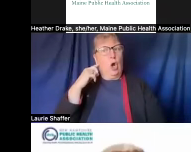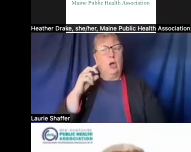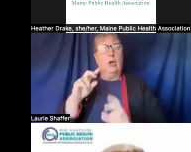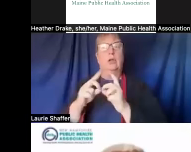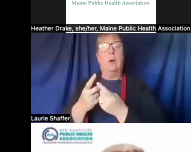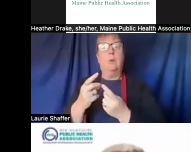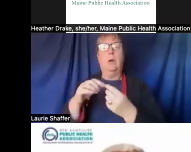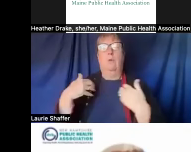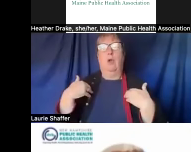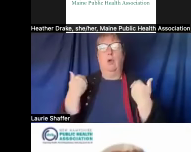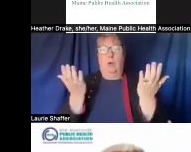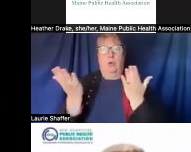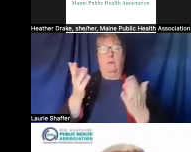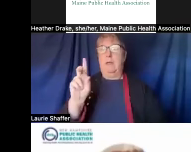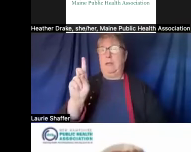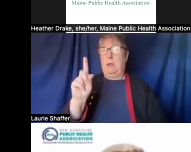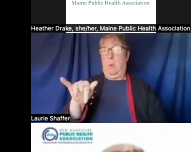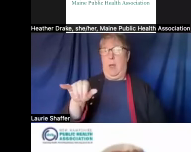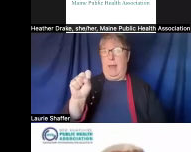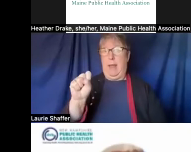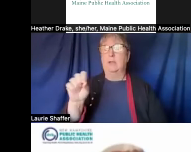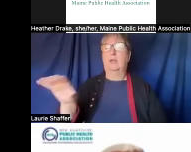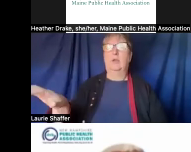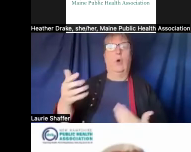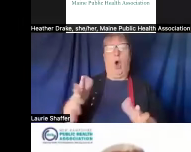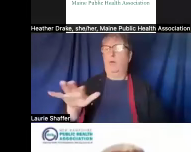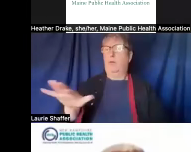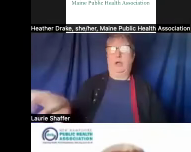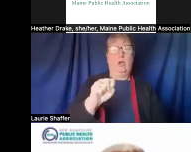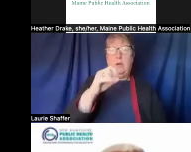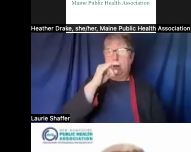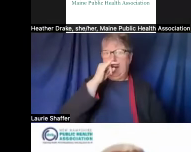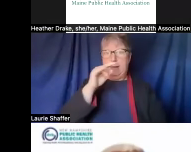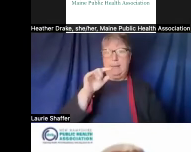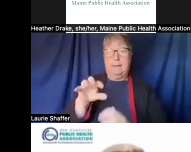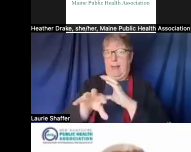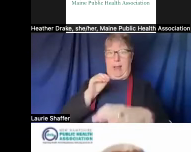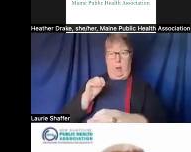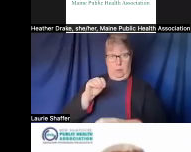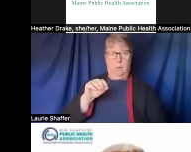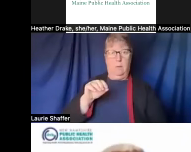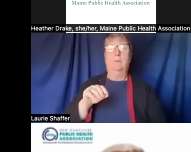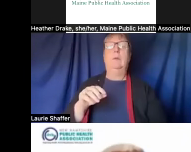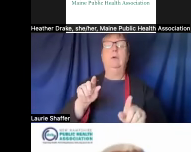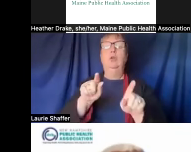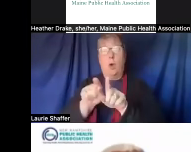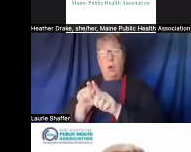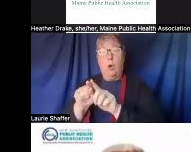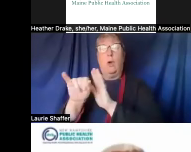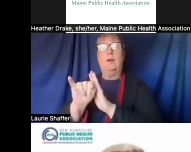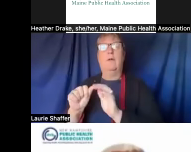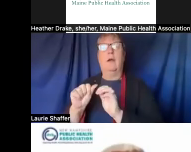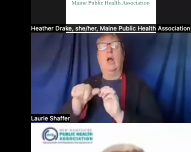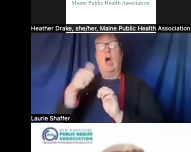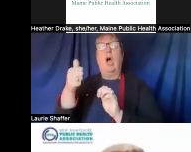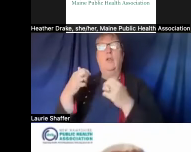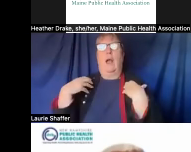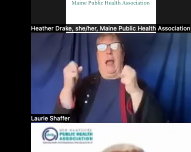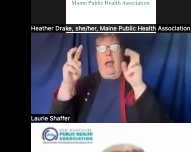of the home. And also with her inspection, she was able to identify some continuing health issues in the home that were able